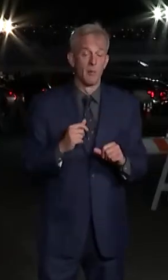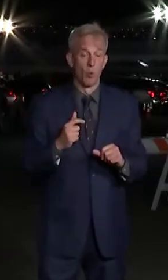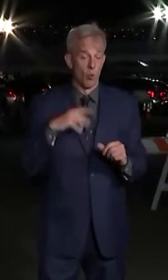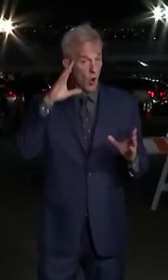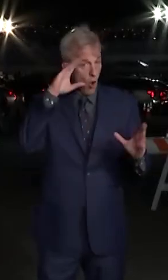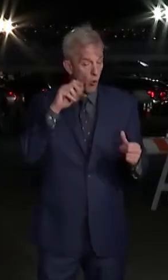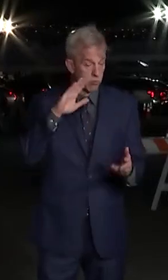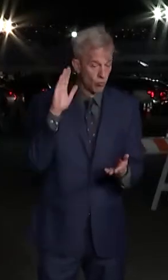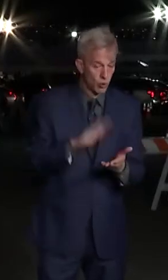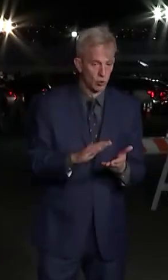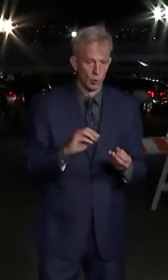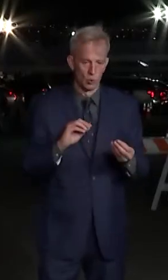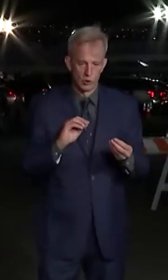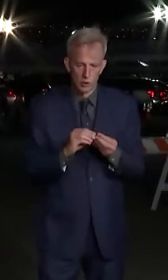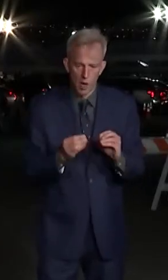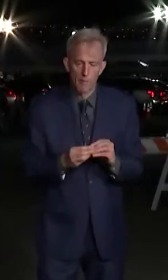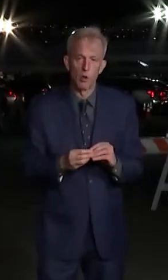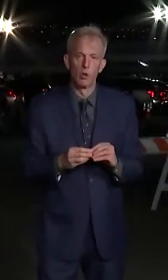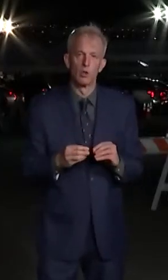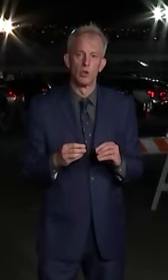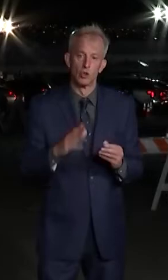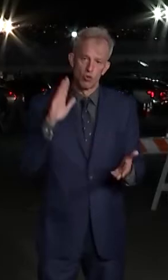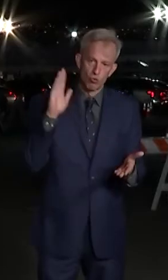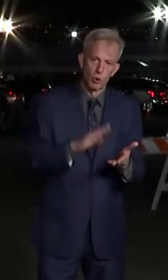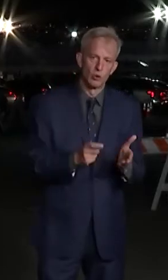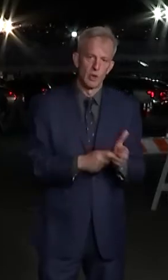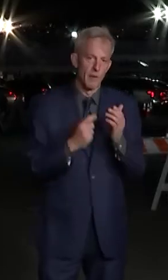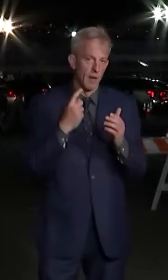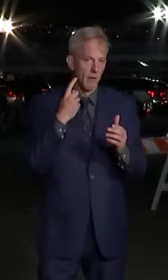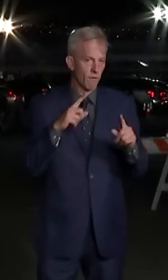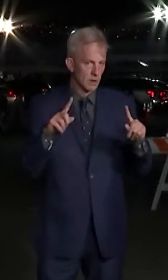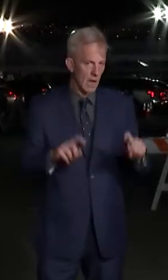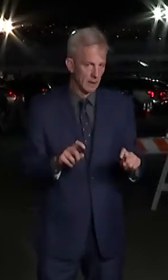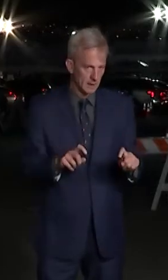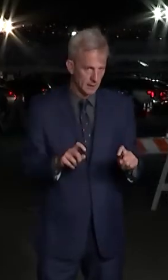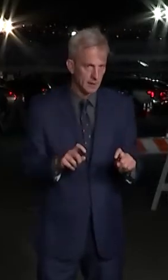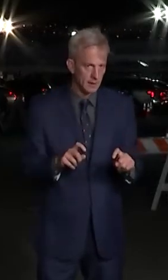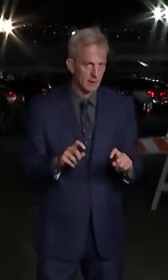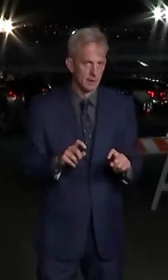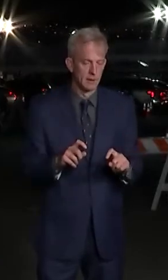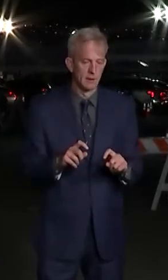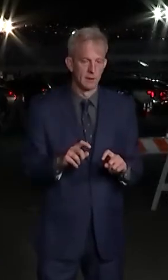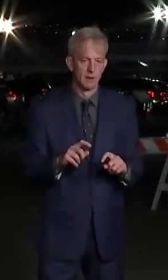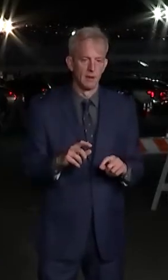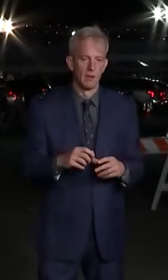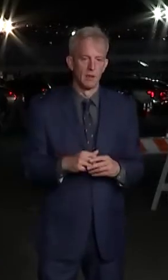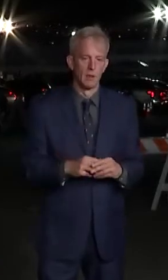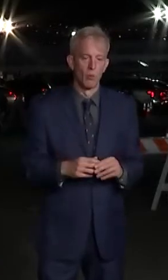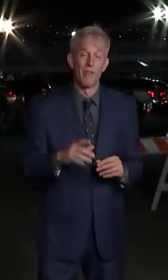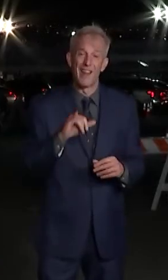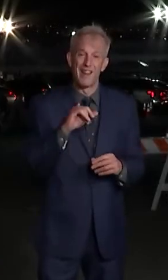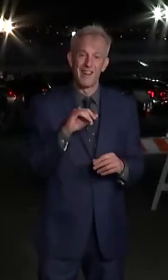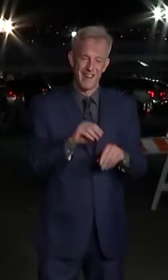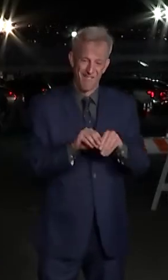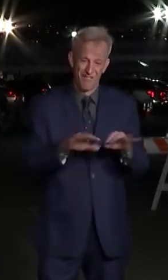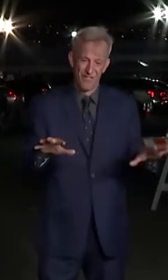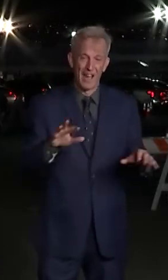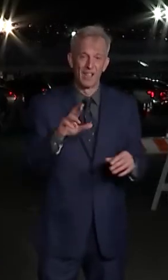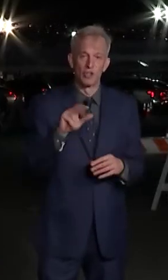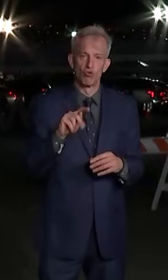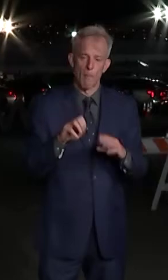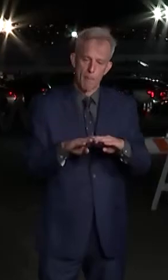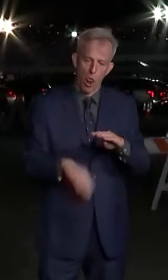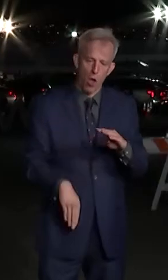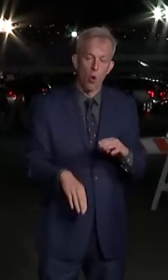demand for tests, which is also a sign of lower incidence, with an R0 or an infection rate now